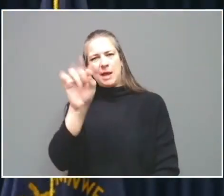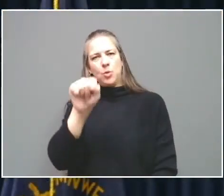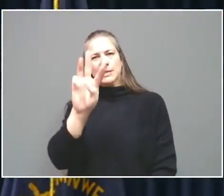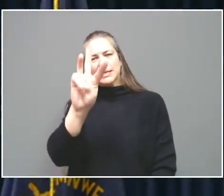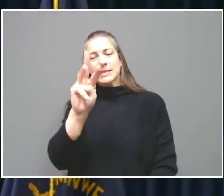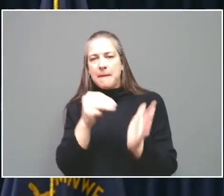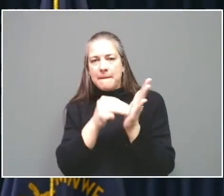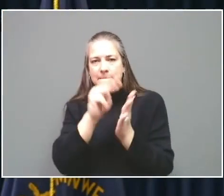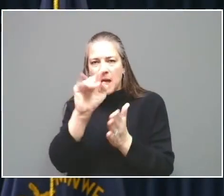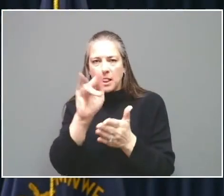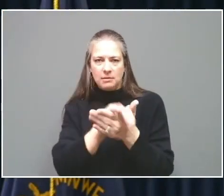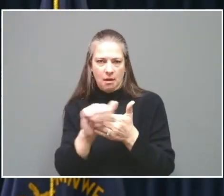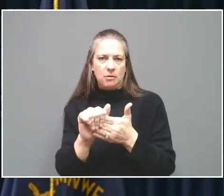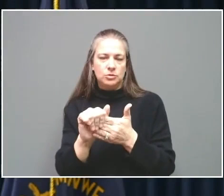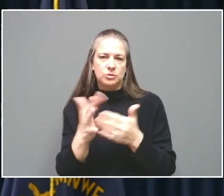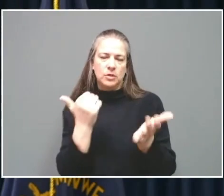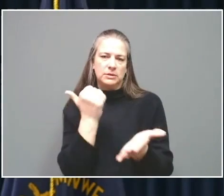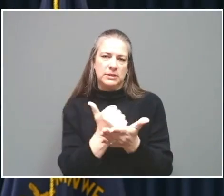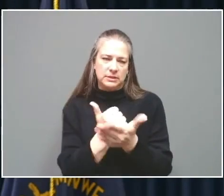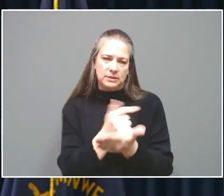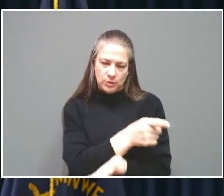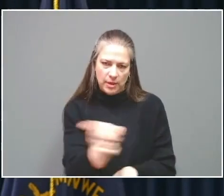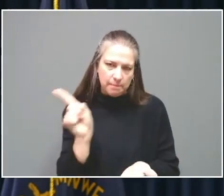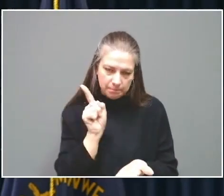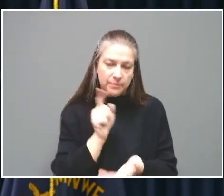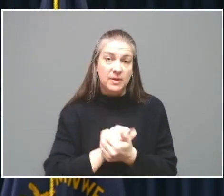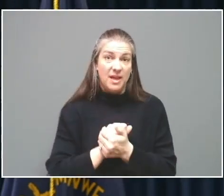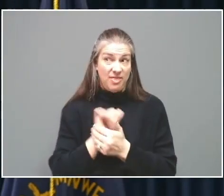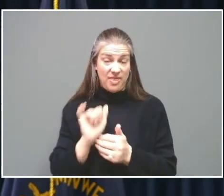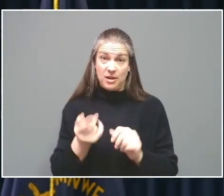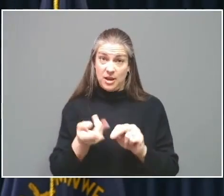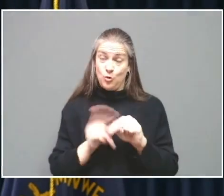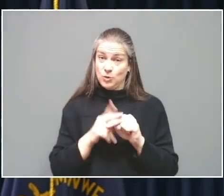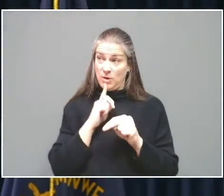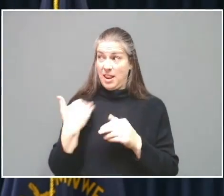individual assistance grants. That is an increase from last week to this week of